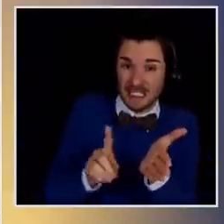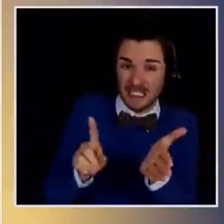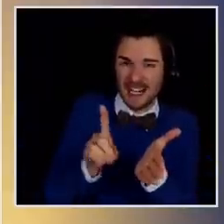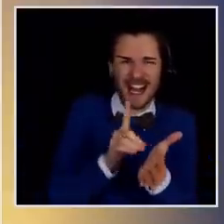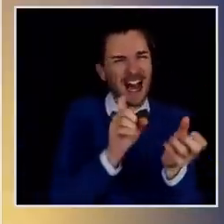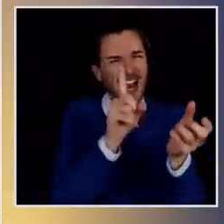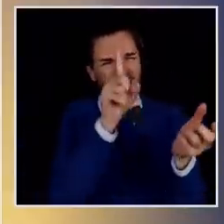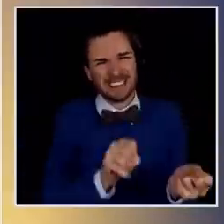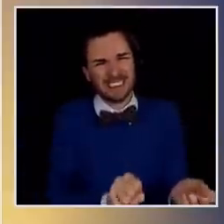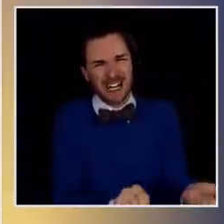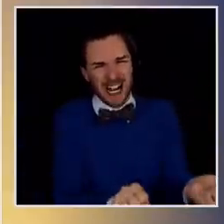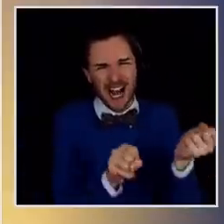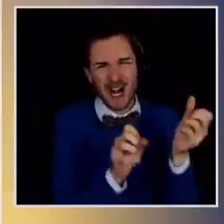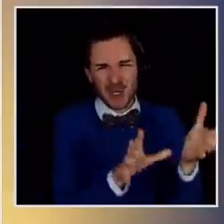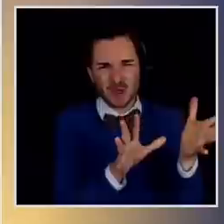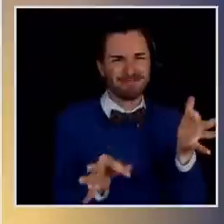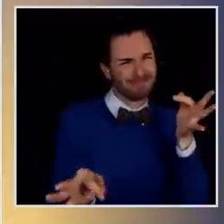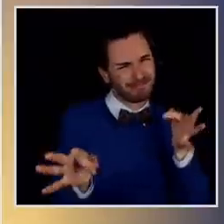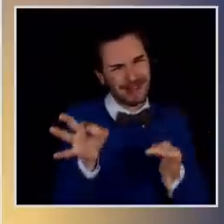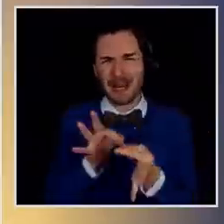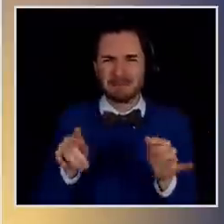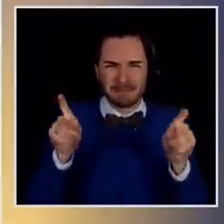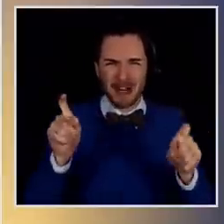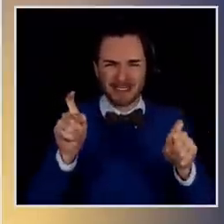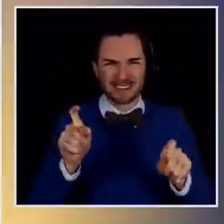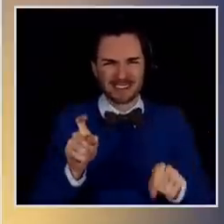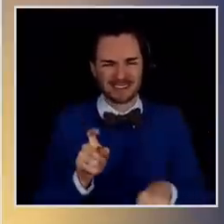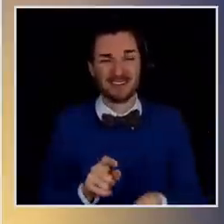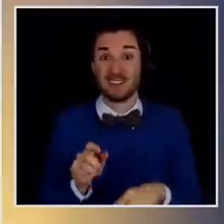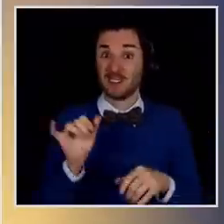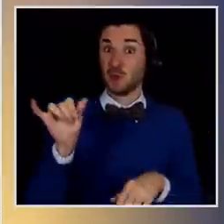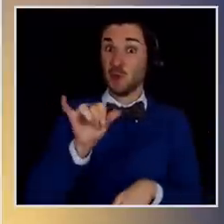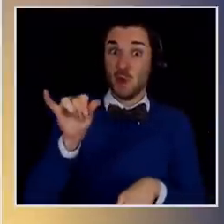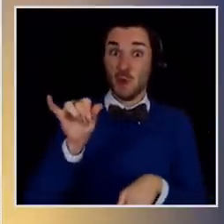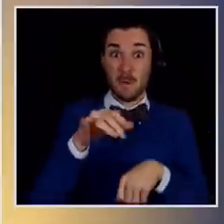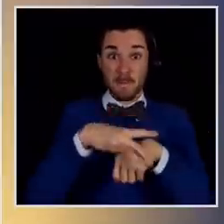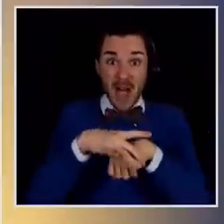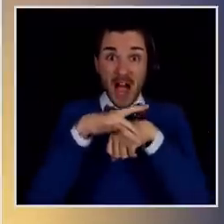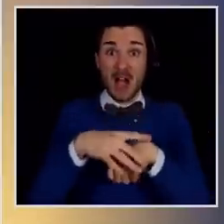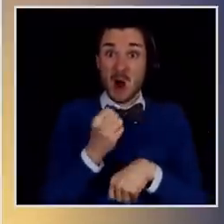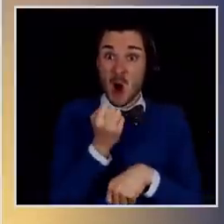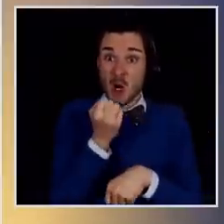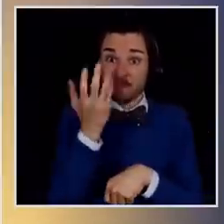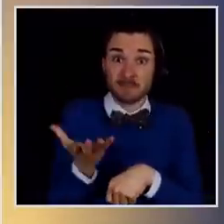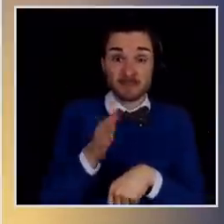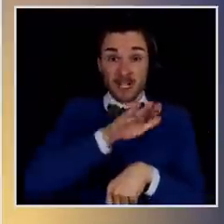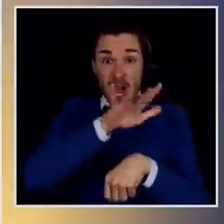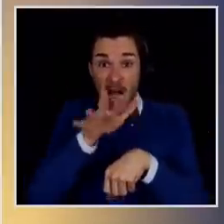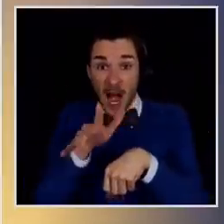And the battle to save our planet by getting climate under control.